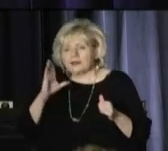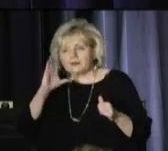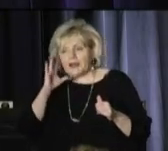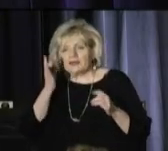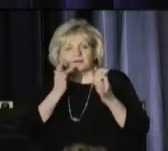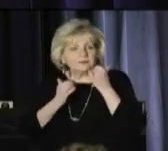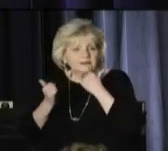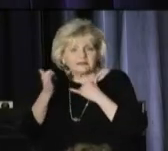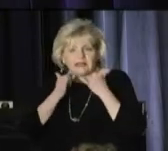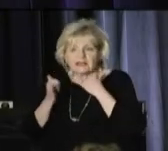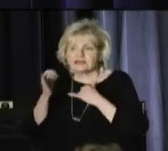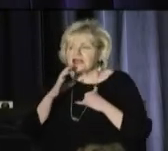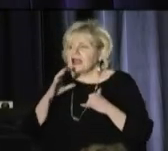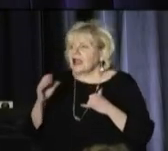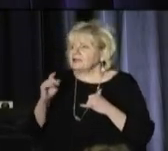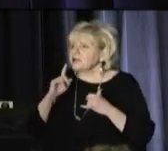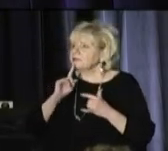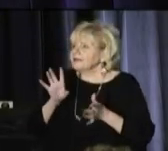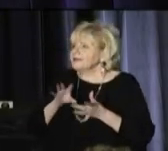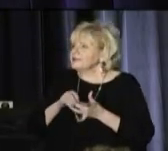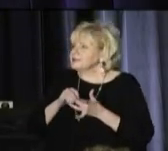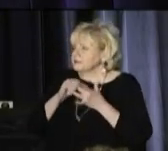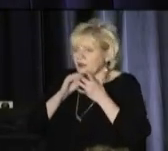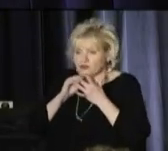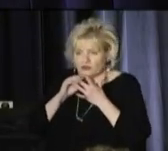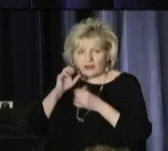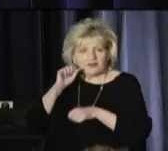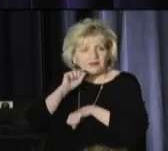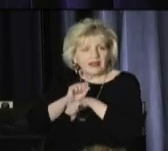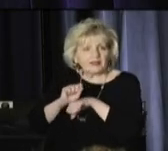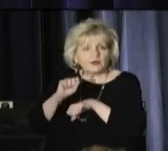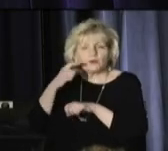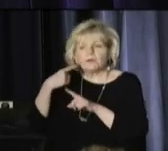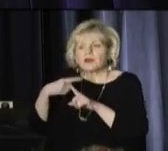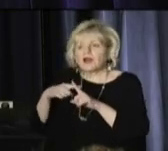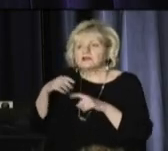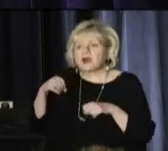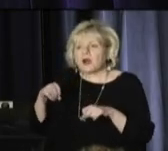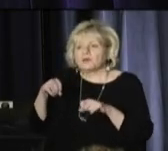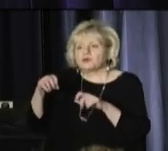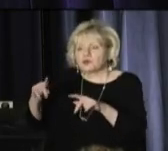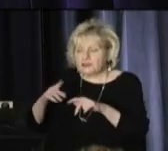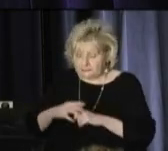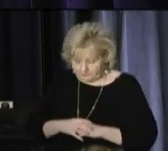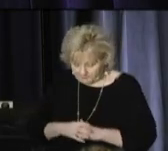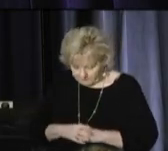loopholes and being special, of labor, opportunity, and tricksters.